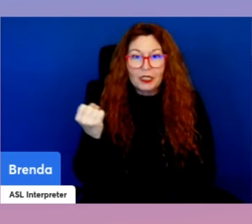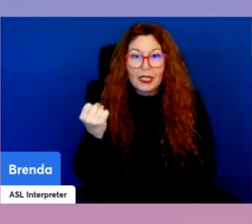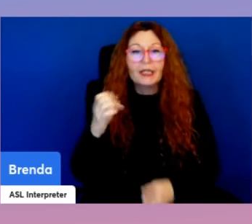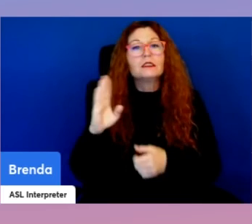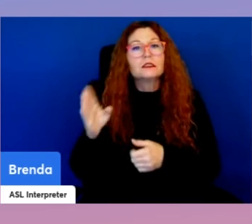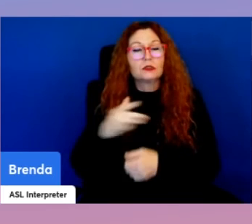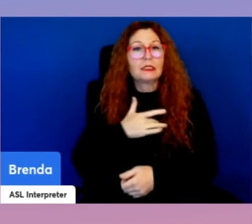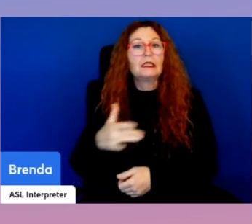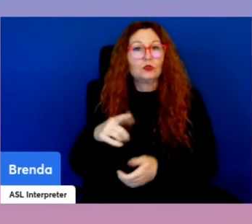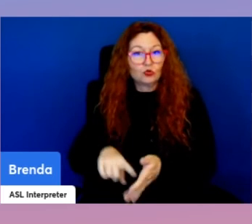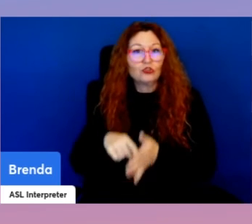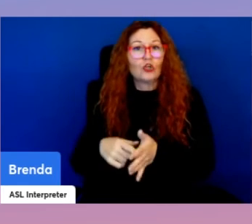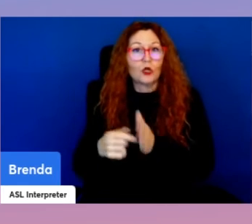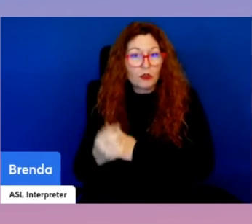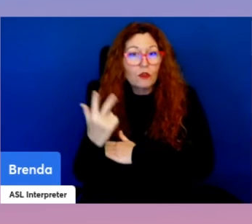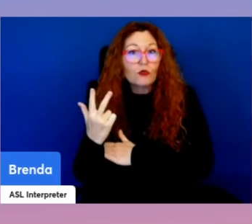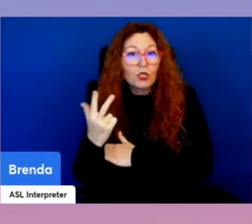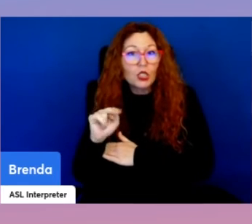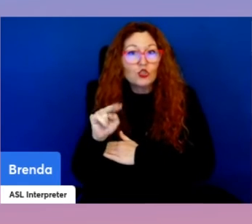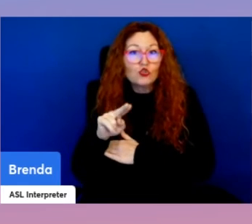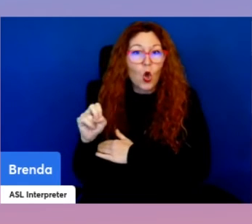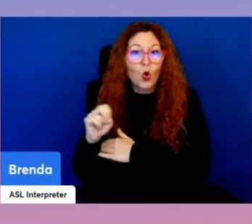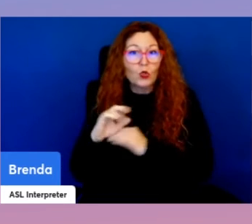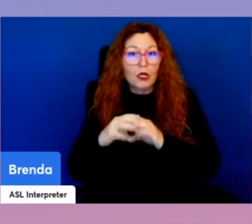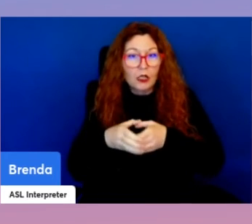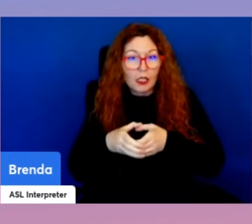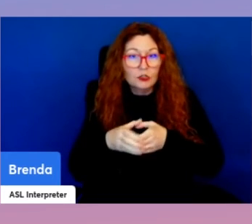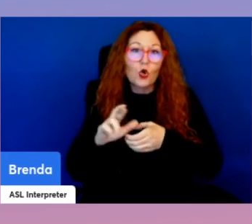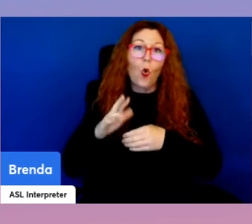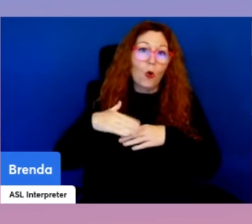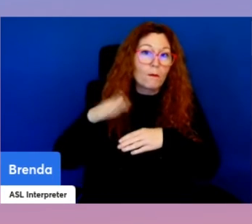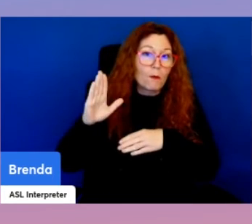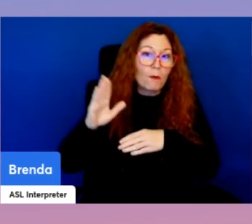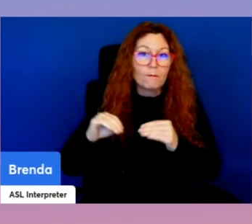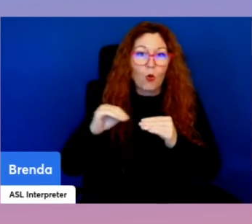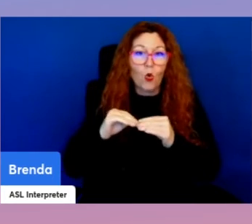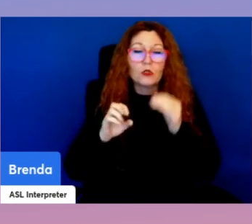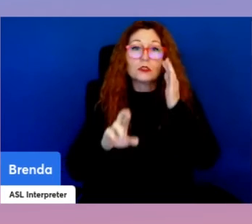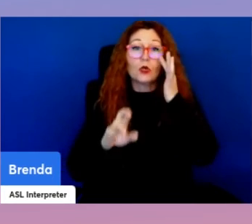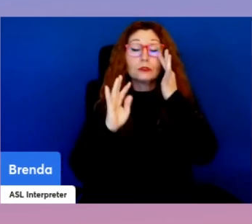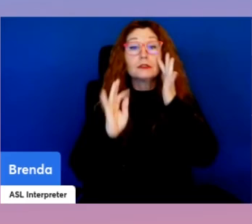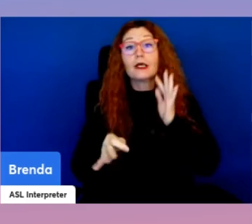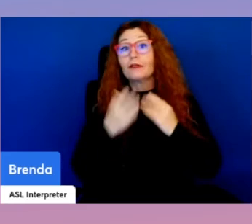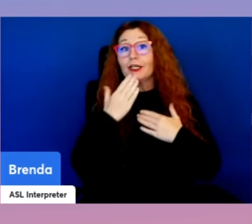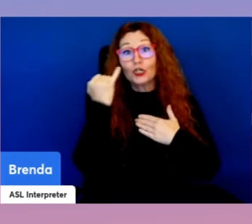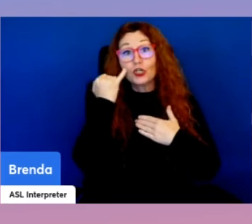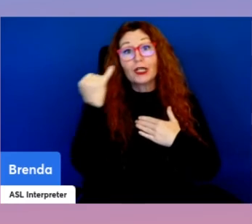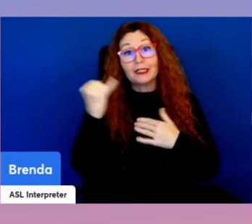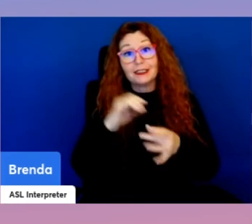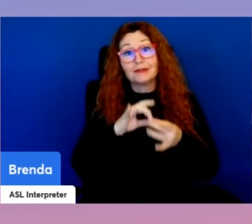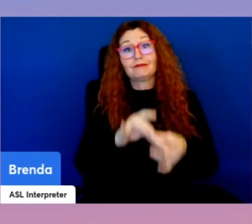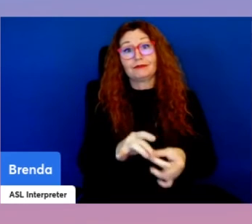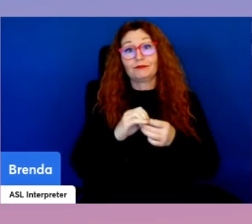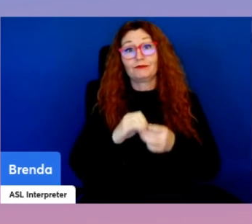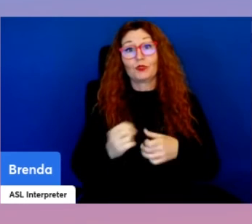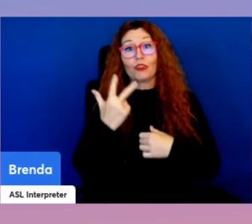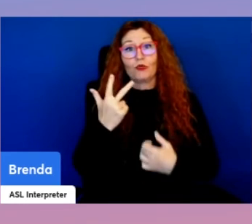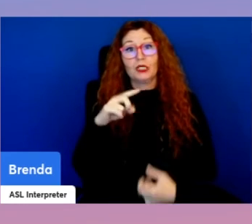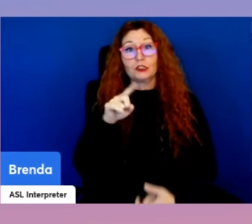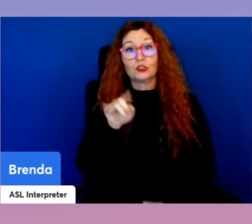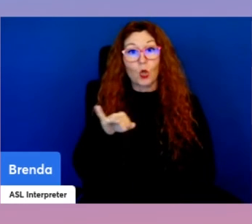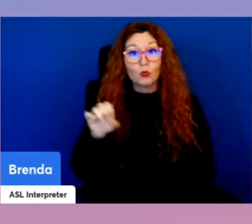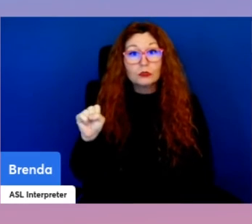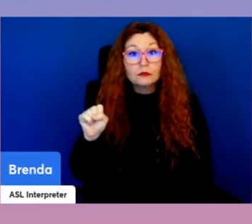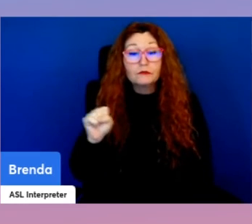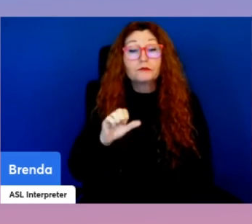3 node cluster or more. So it's definitely a good idea to stick with 3 zones. Other Azure services